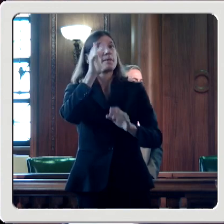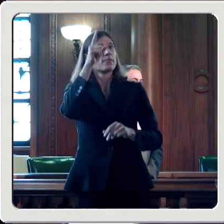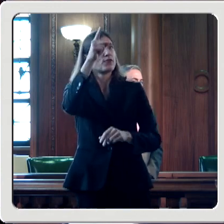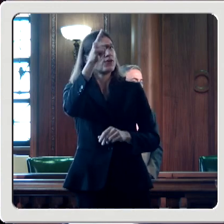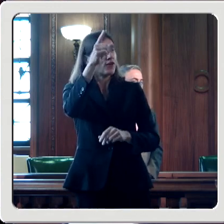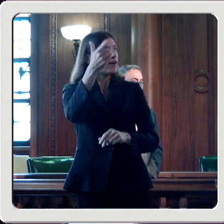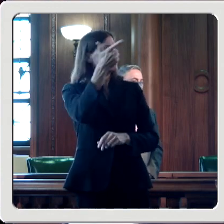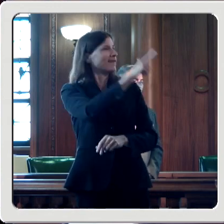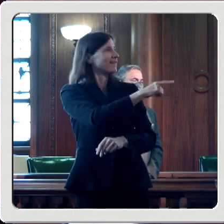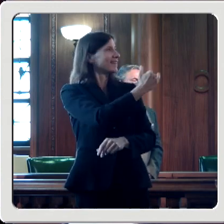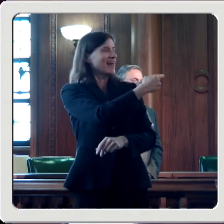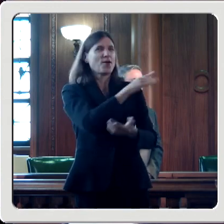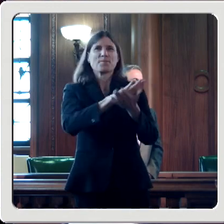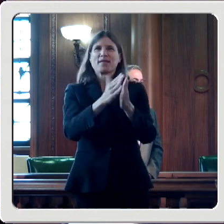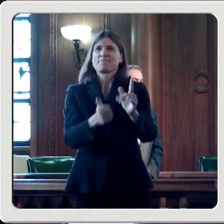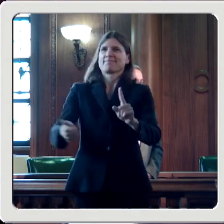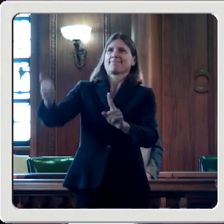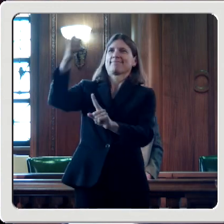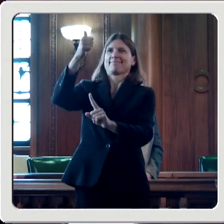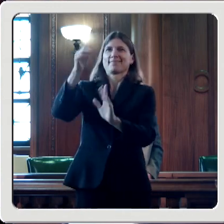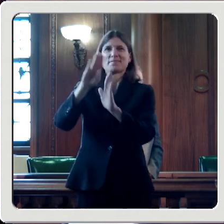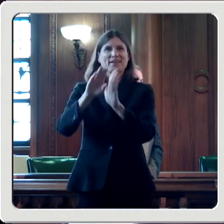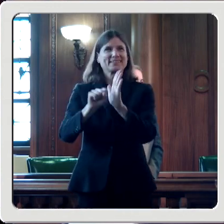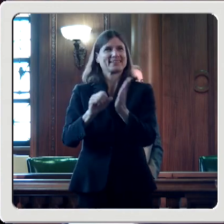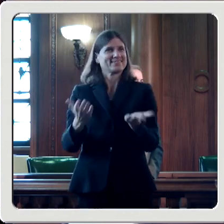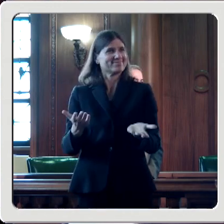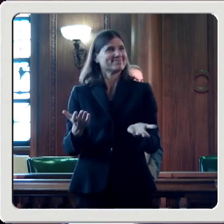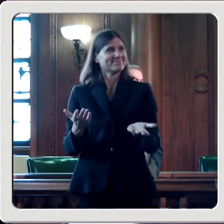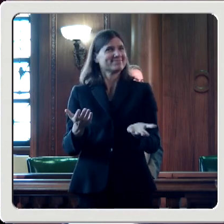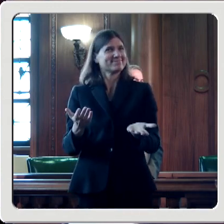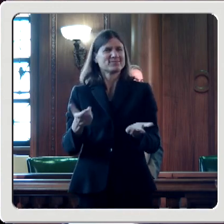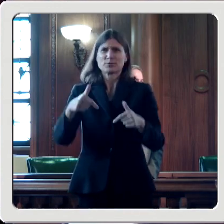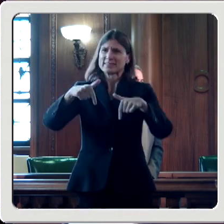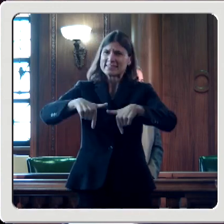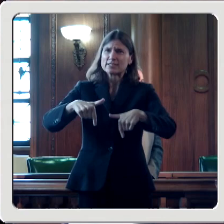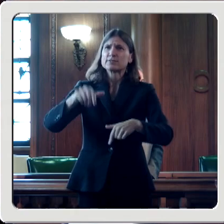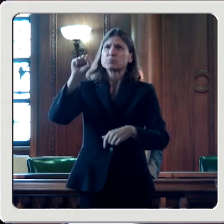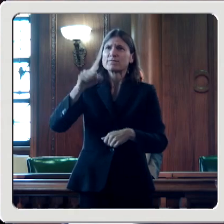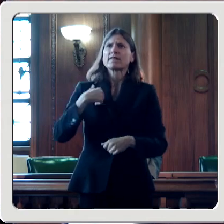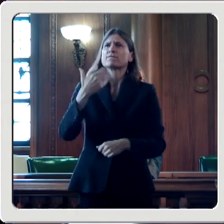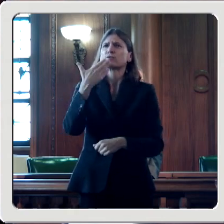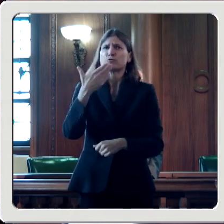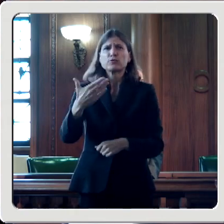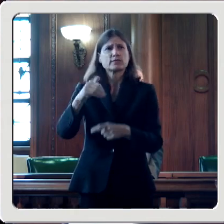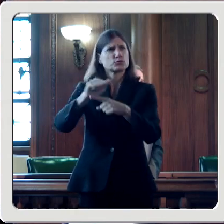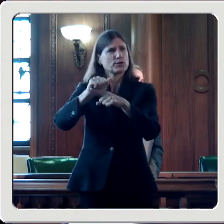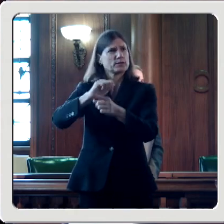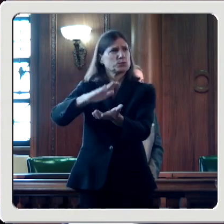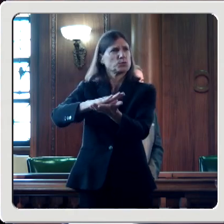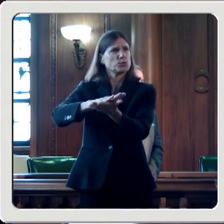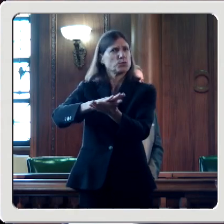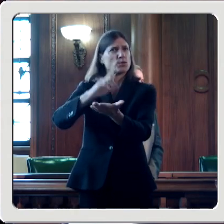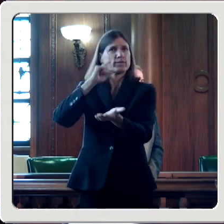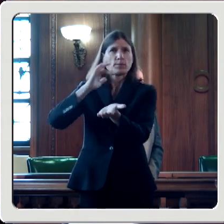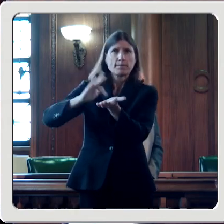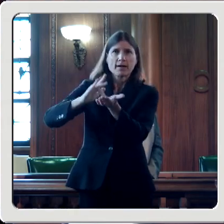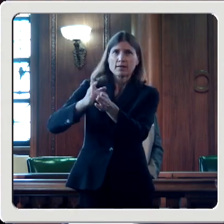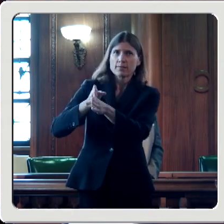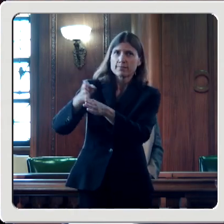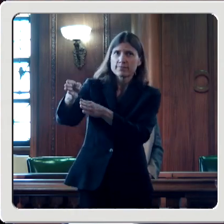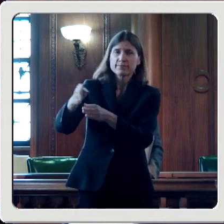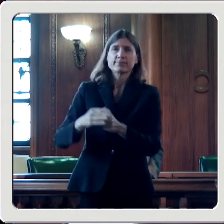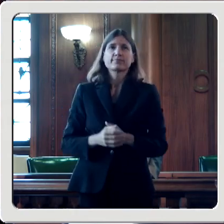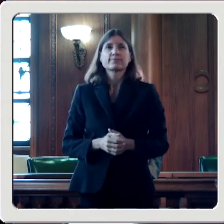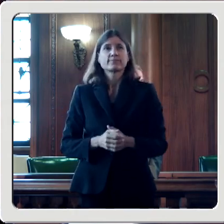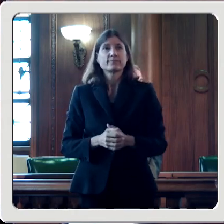we've been overseeing for many years. This year, of course, we're taking great pains to help these young students and